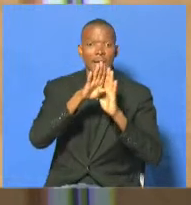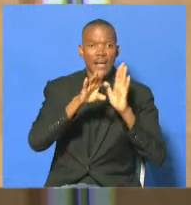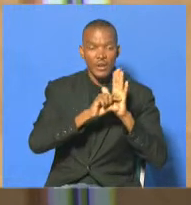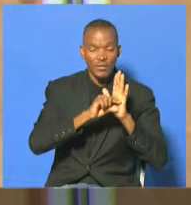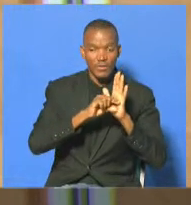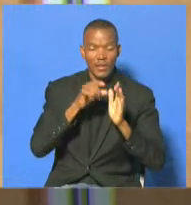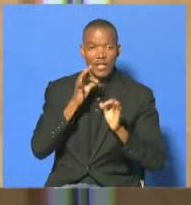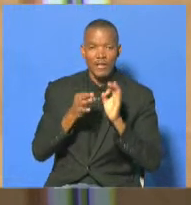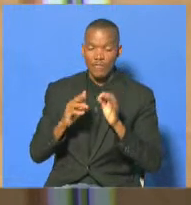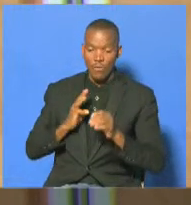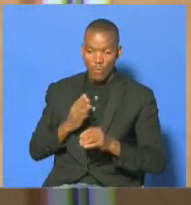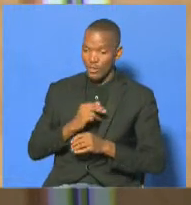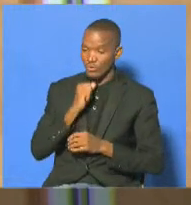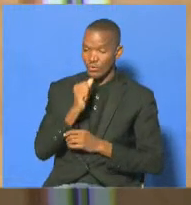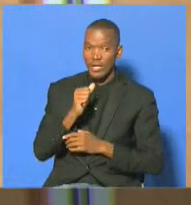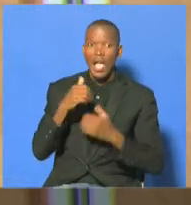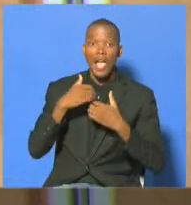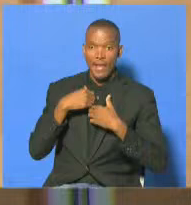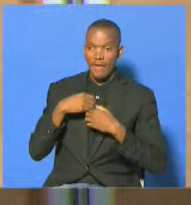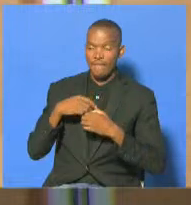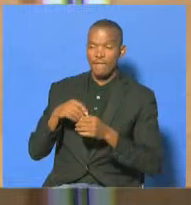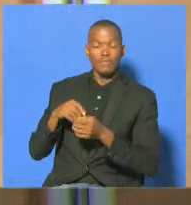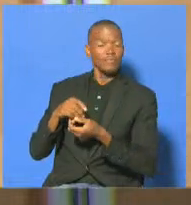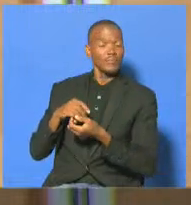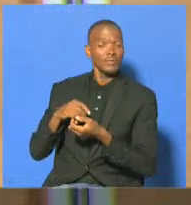don't. We are hunters.